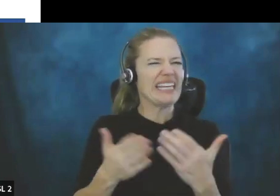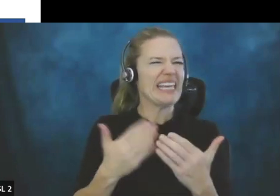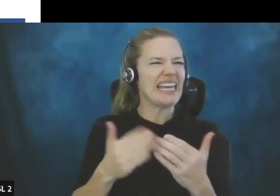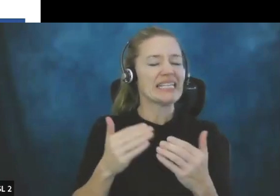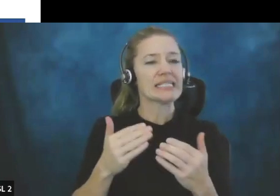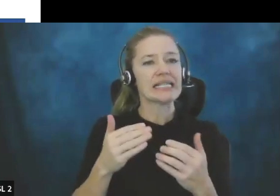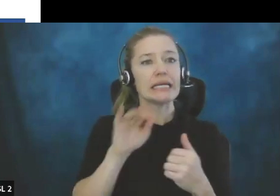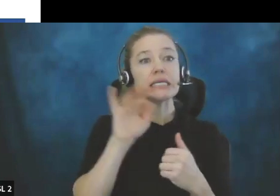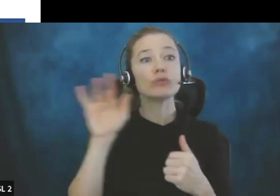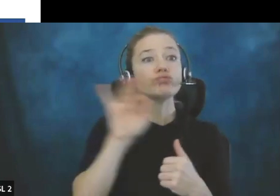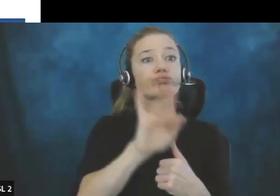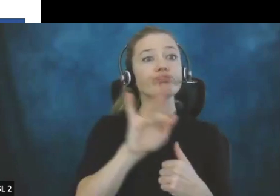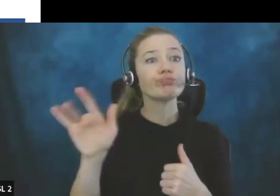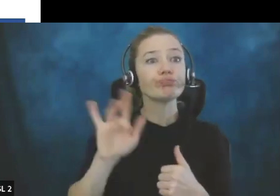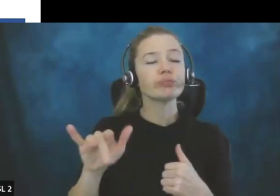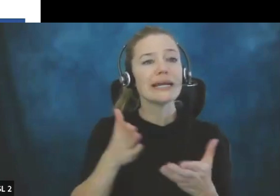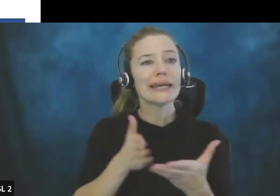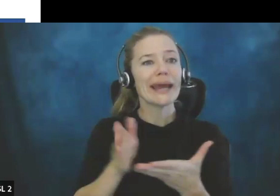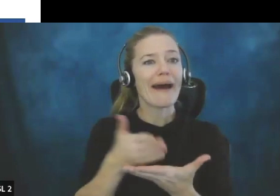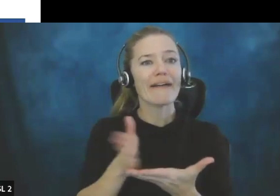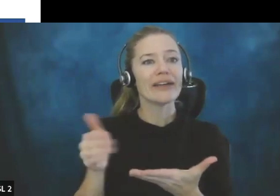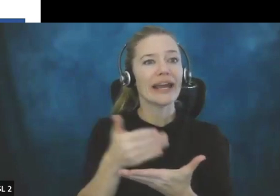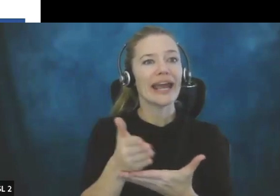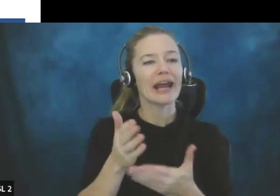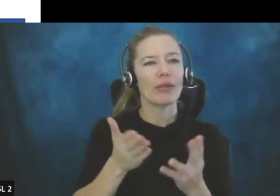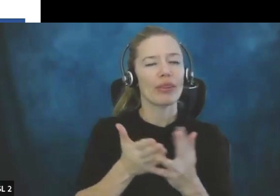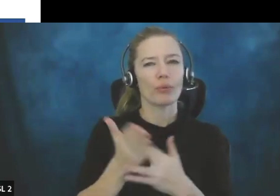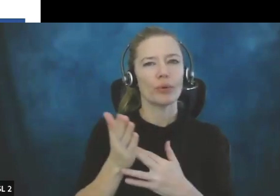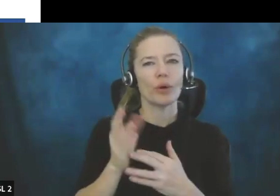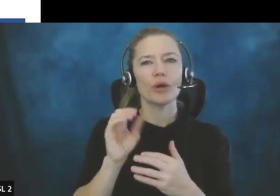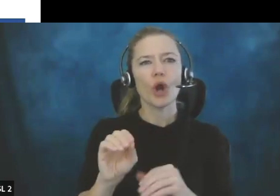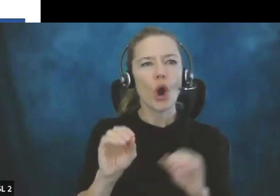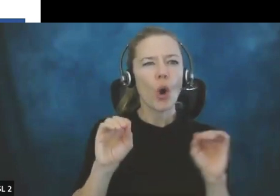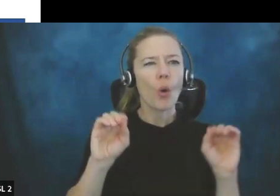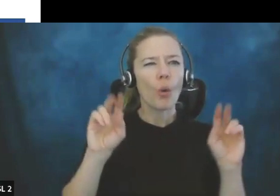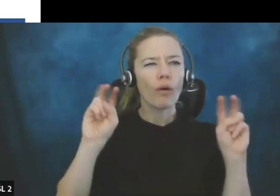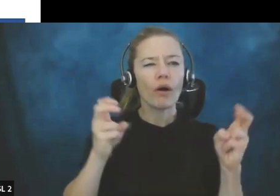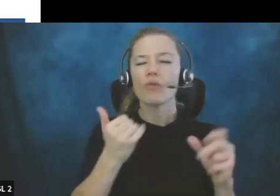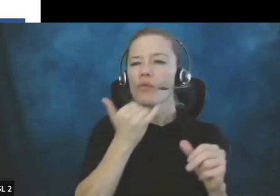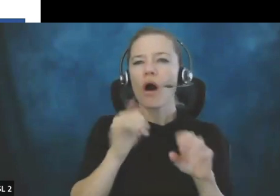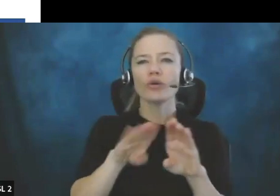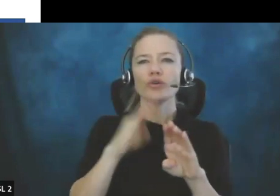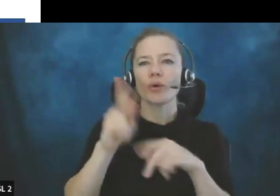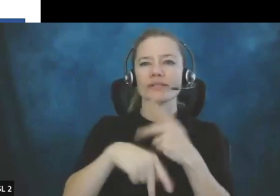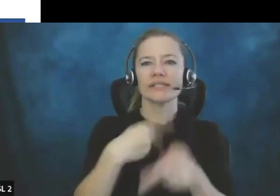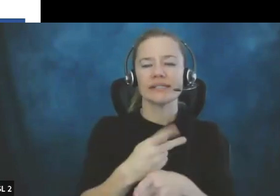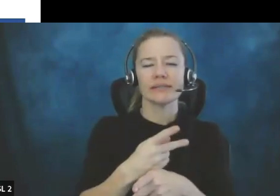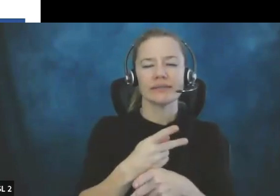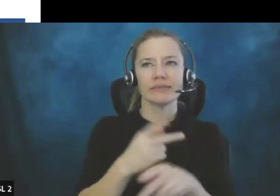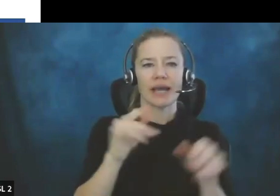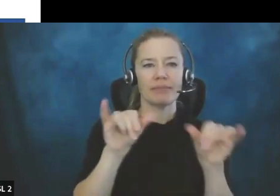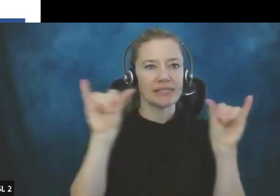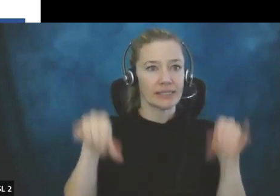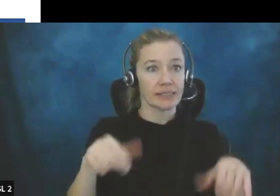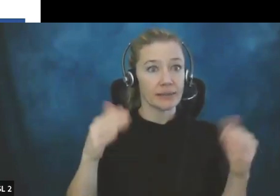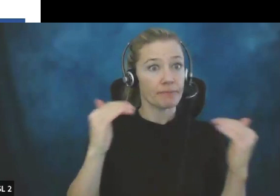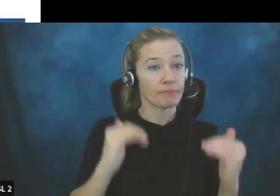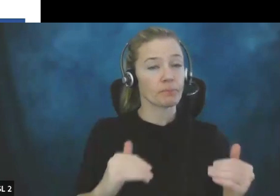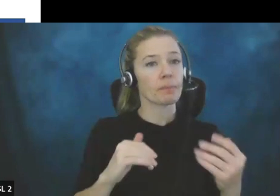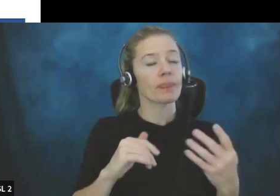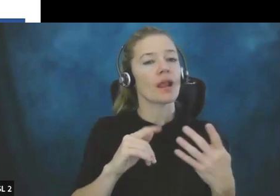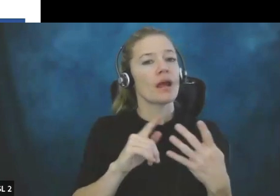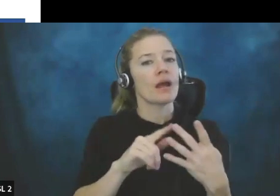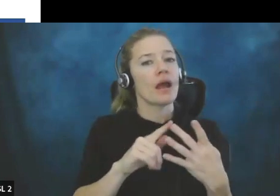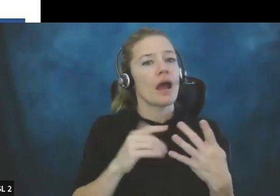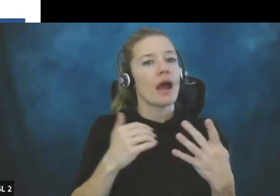ensuring people can easily navigate, right, through a no wrong door type system, the services that they might be eligible for and that they